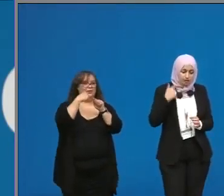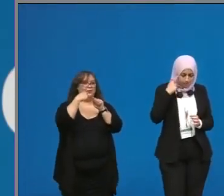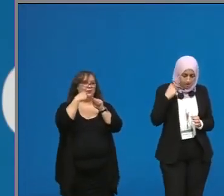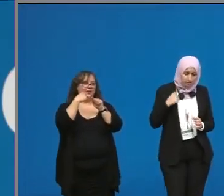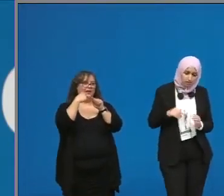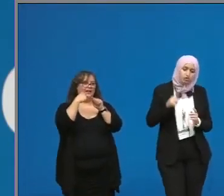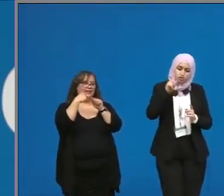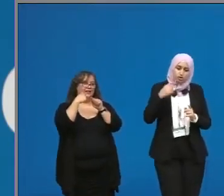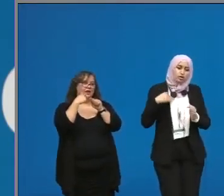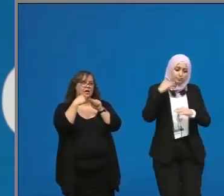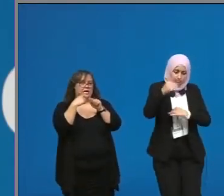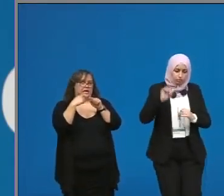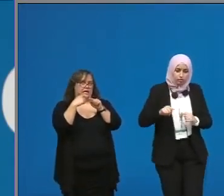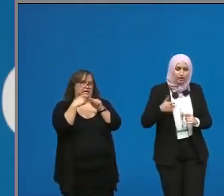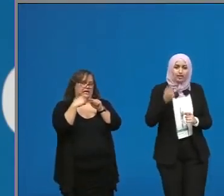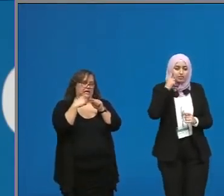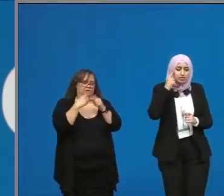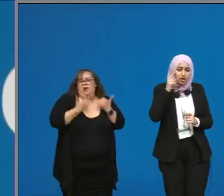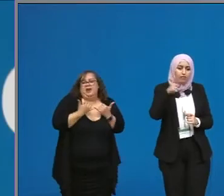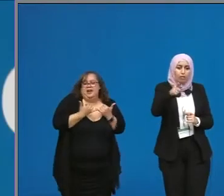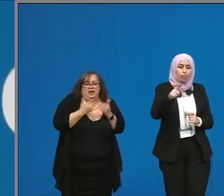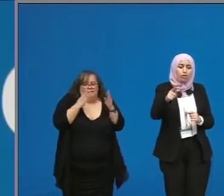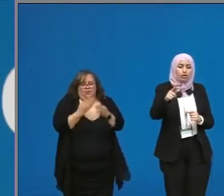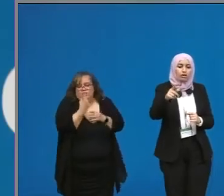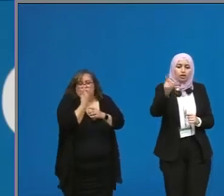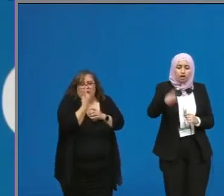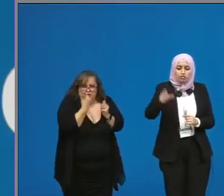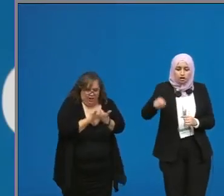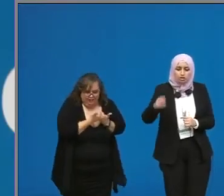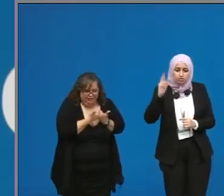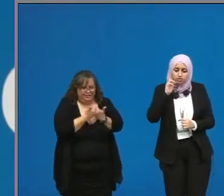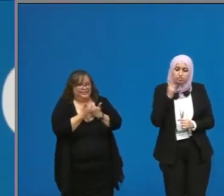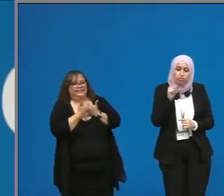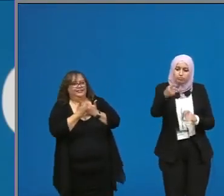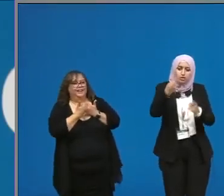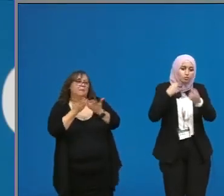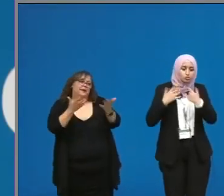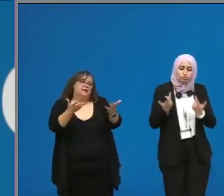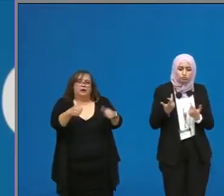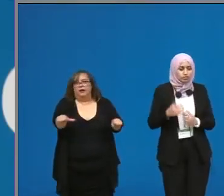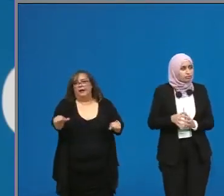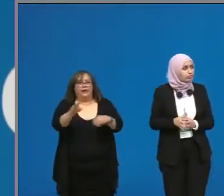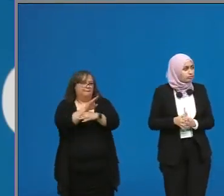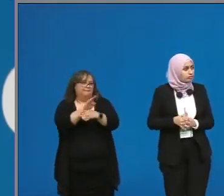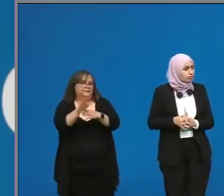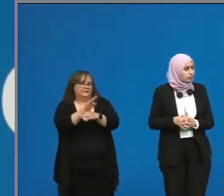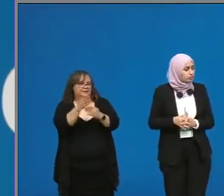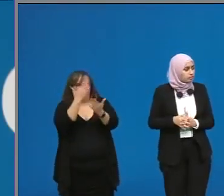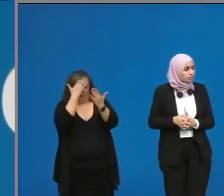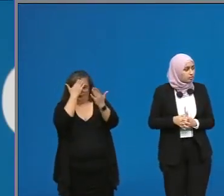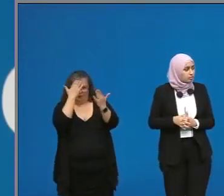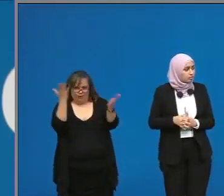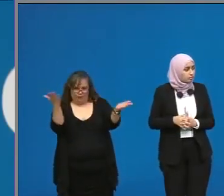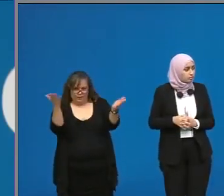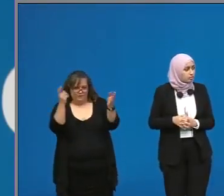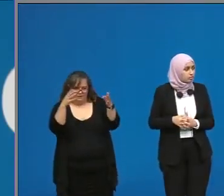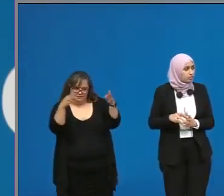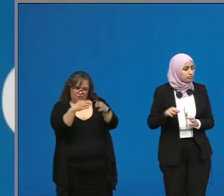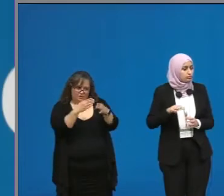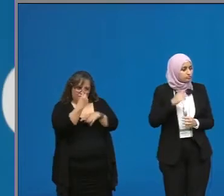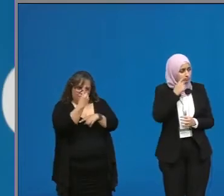on that. But for now, we have to focus. As a startup, by the way, any business majors here, listen to this carefully. You have to